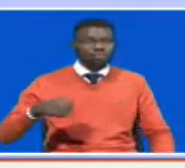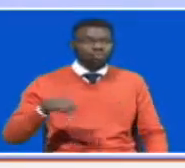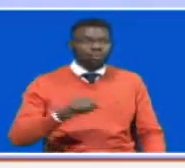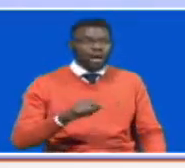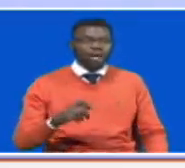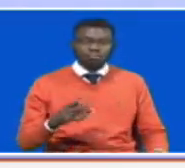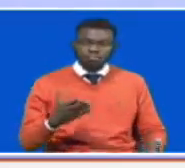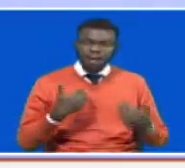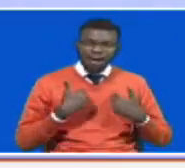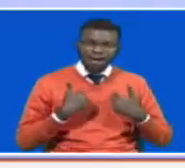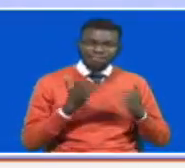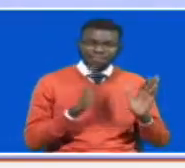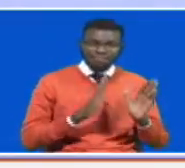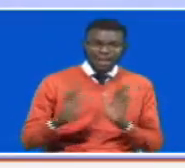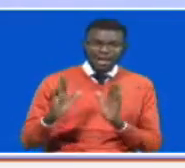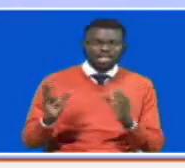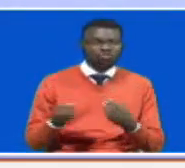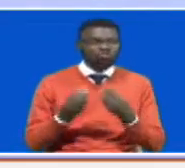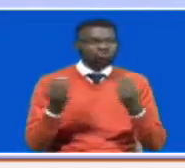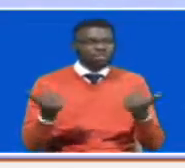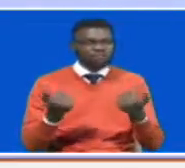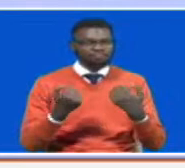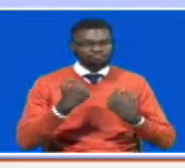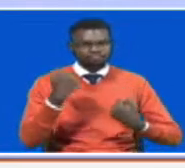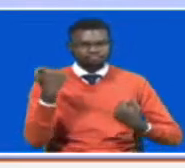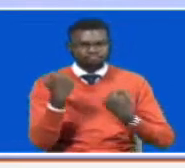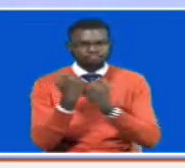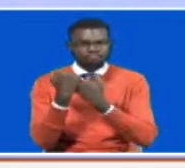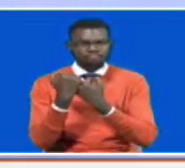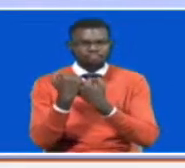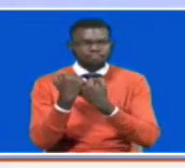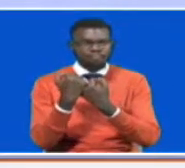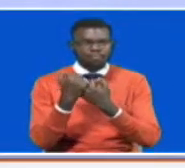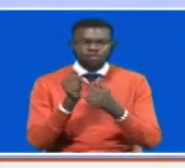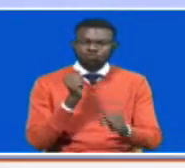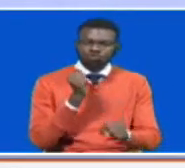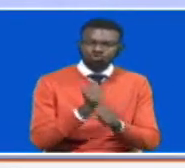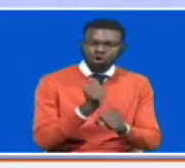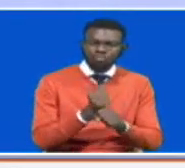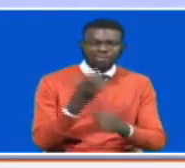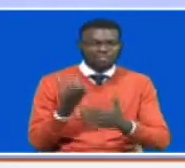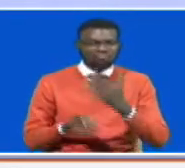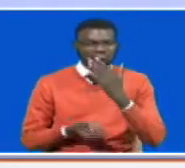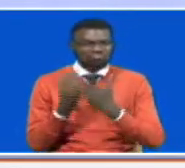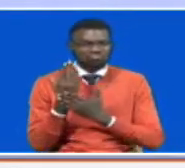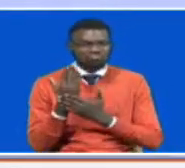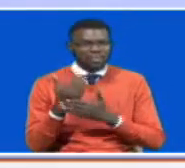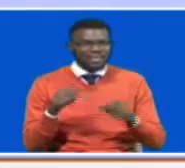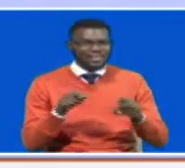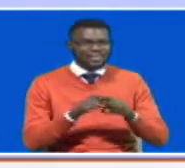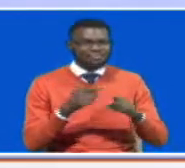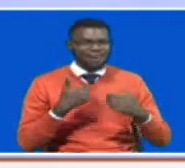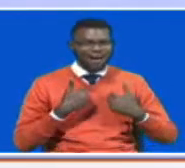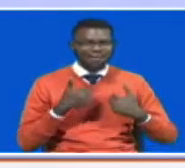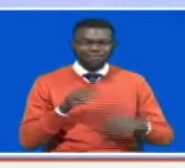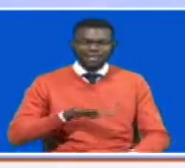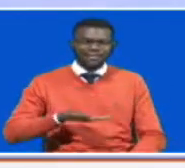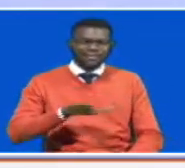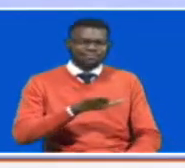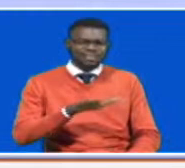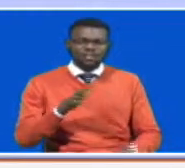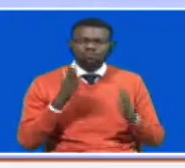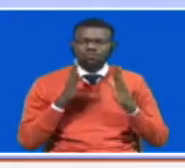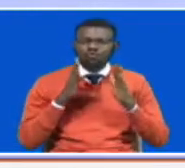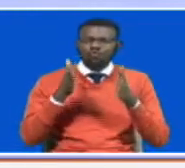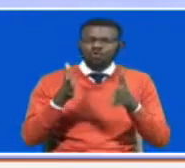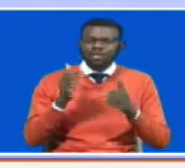have interventions in the areas that support creation of jobs. One of the spaces that we are looking at